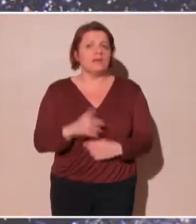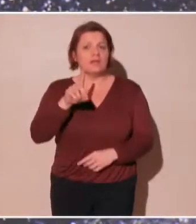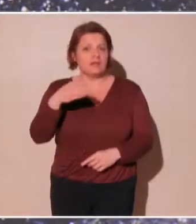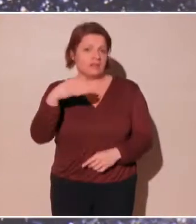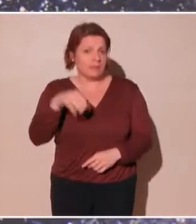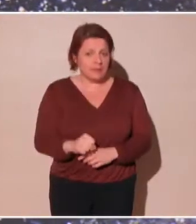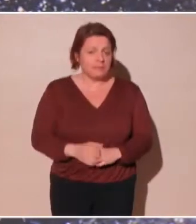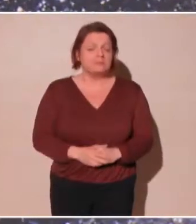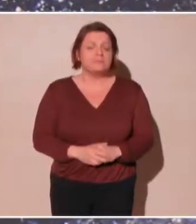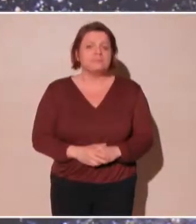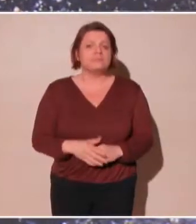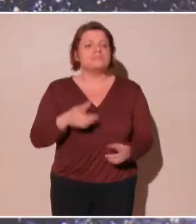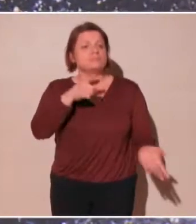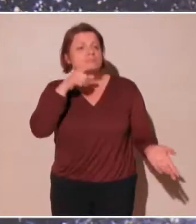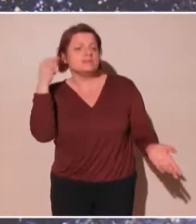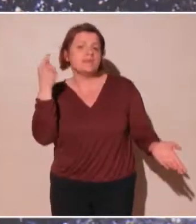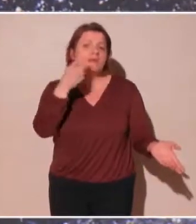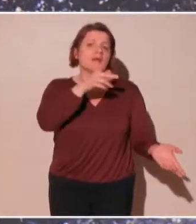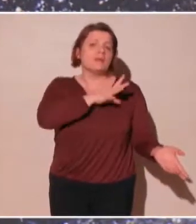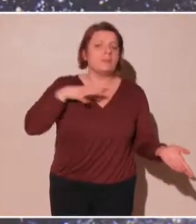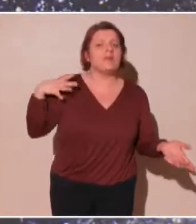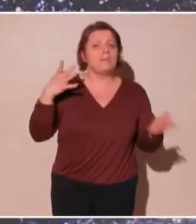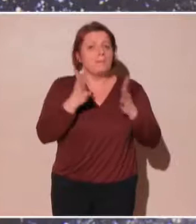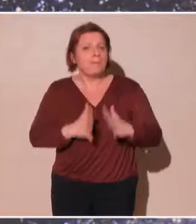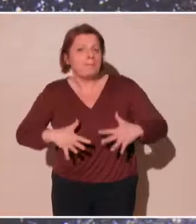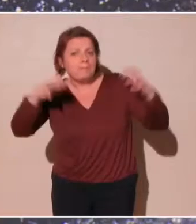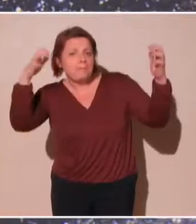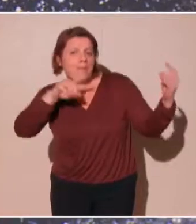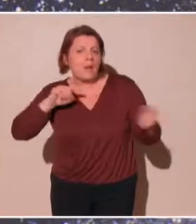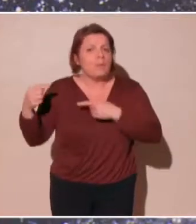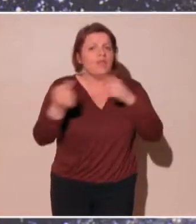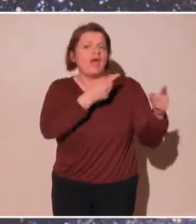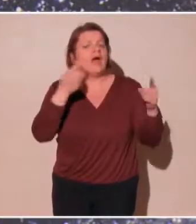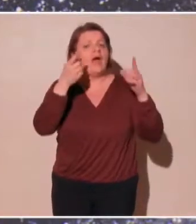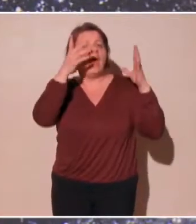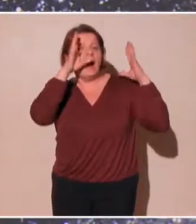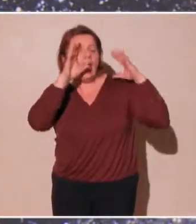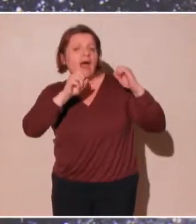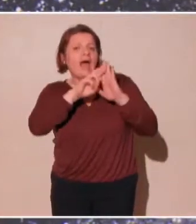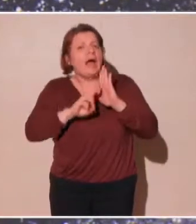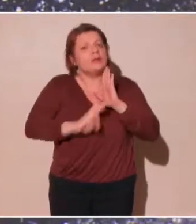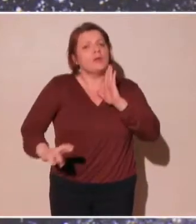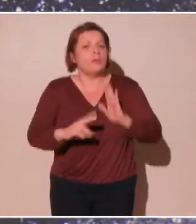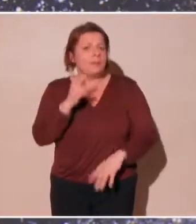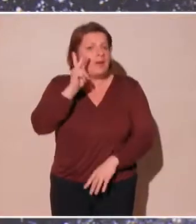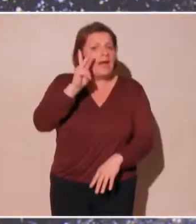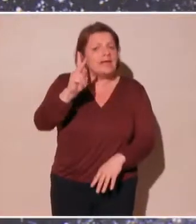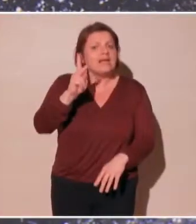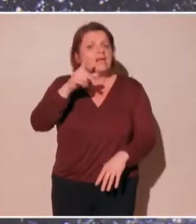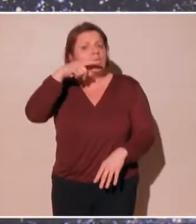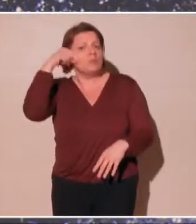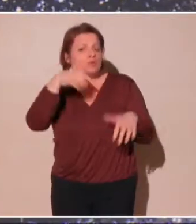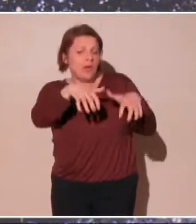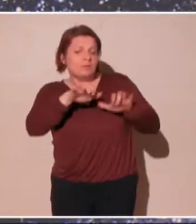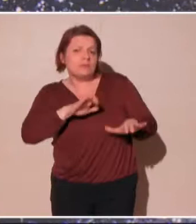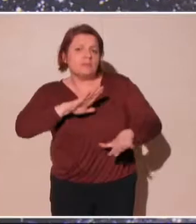Mr. Villani, MP, dear MPs, Rector of Paris,